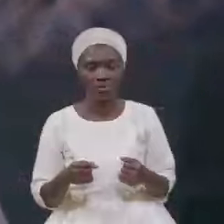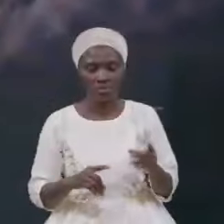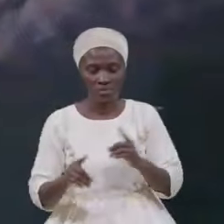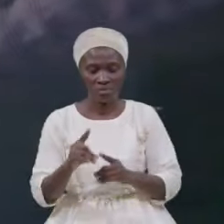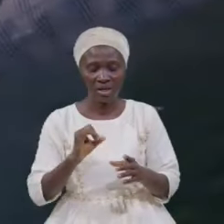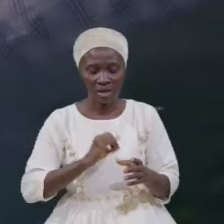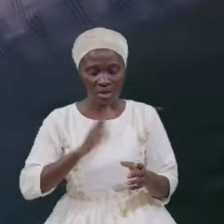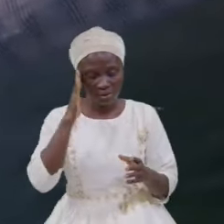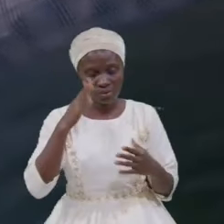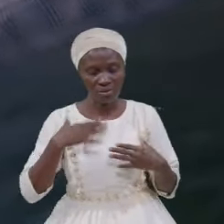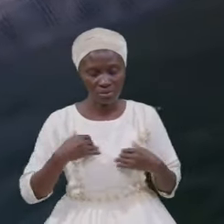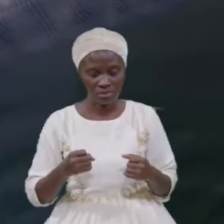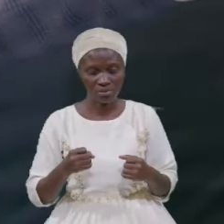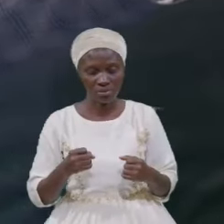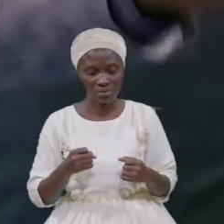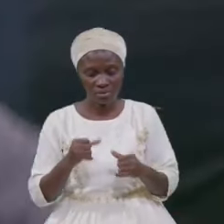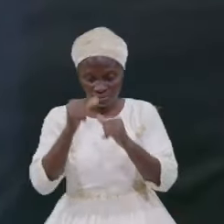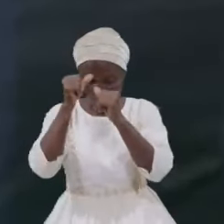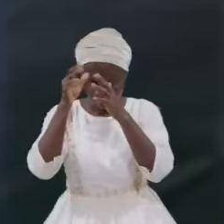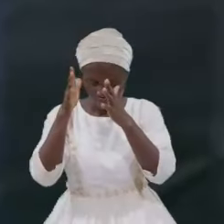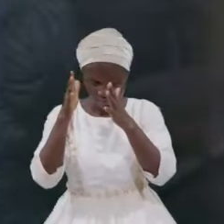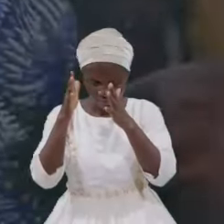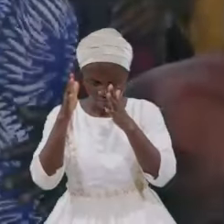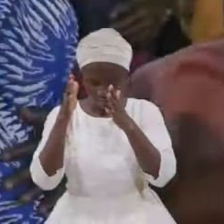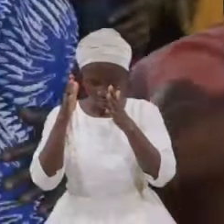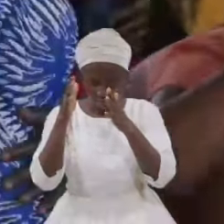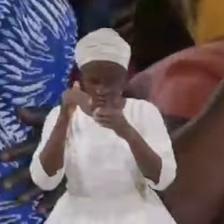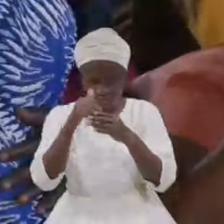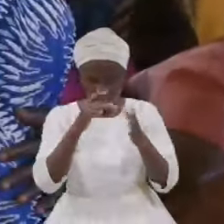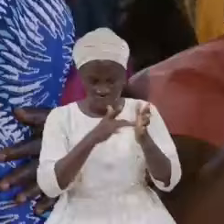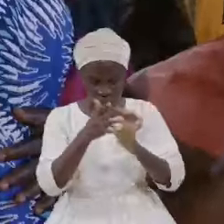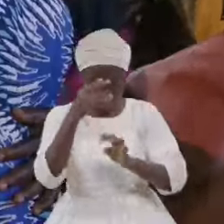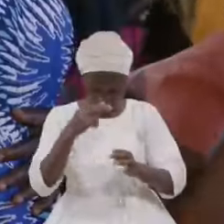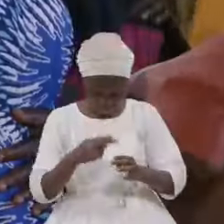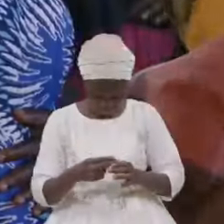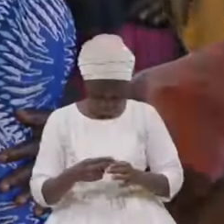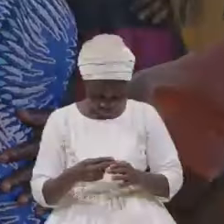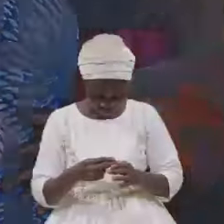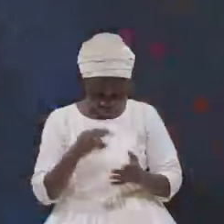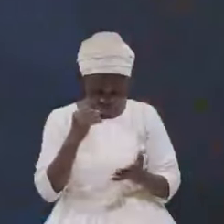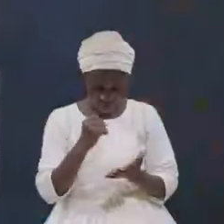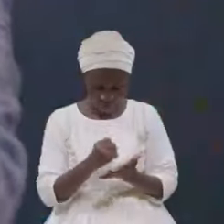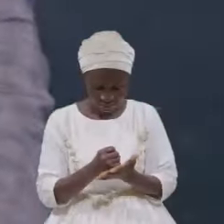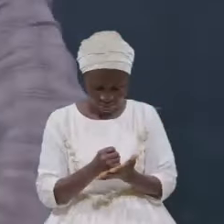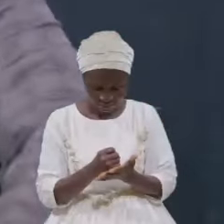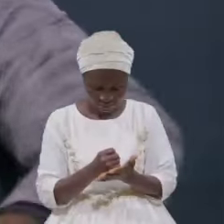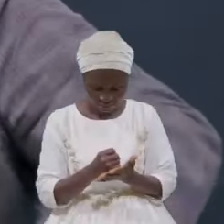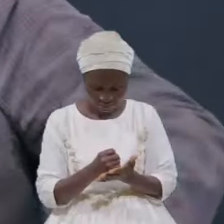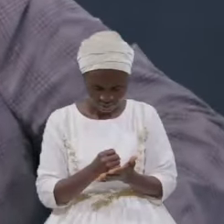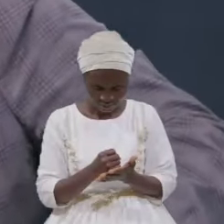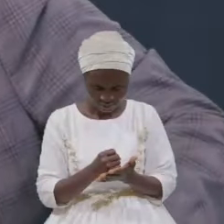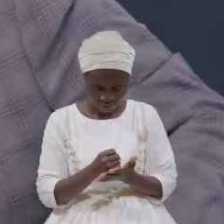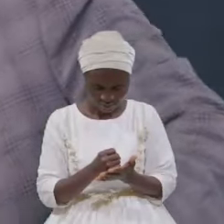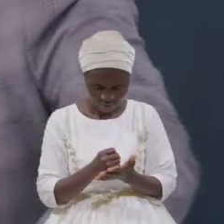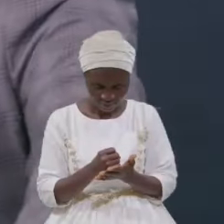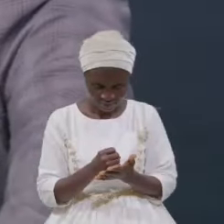Father, in Jesus' name, yeah, confirm the